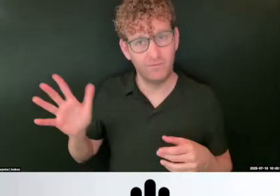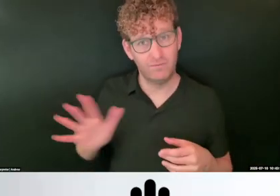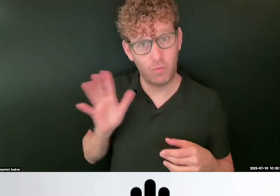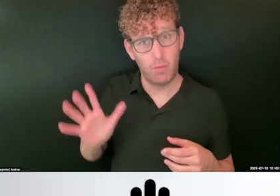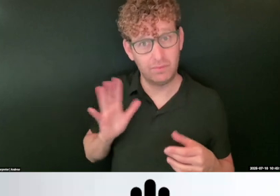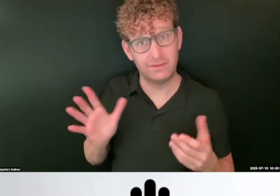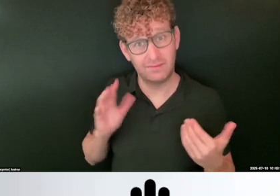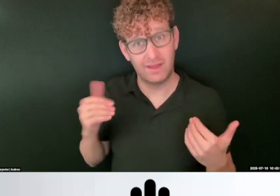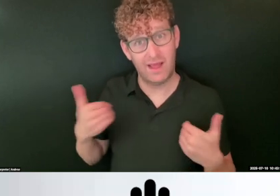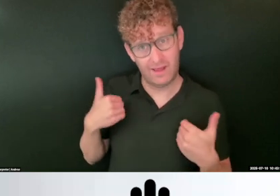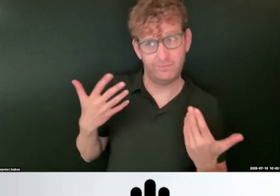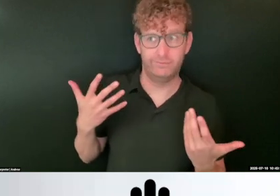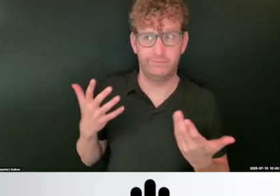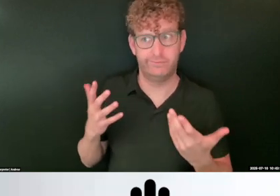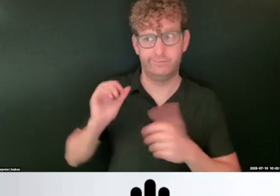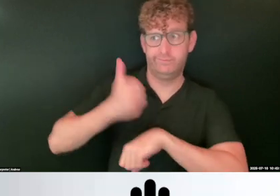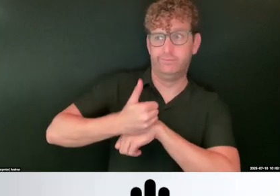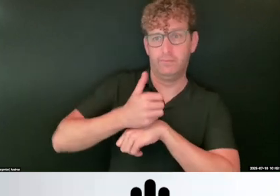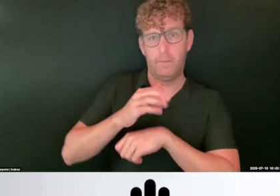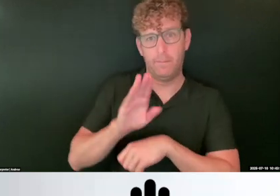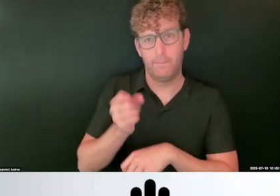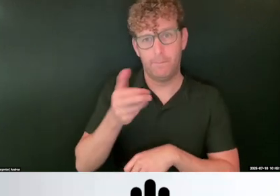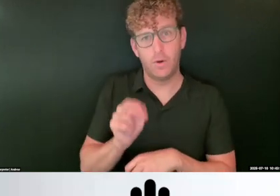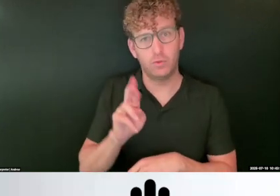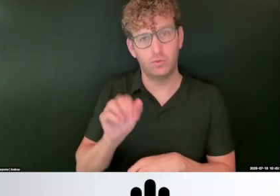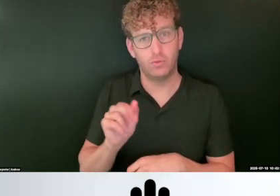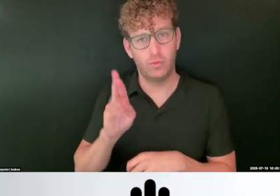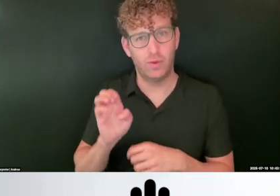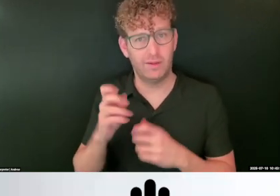answers that part of the DCAP burn rate question. So I'm going to go